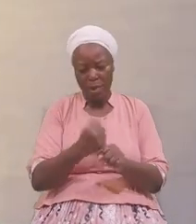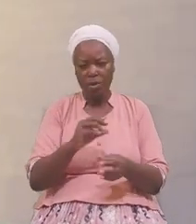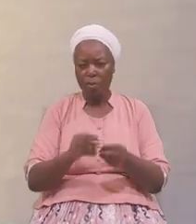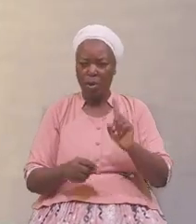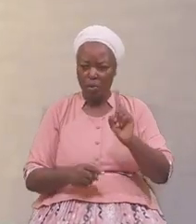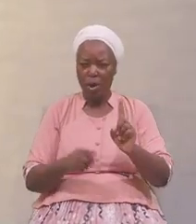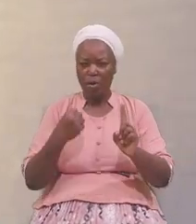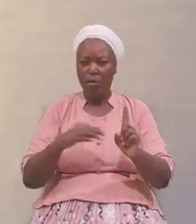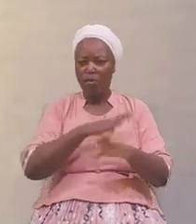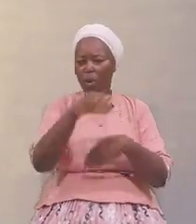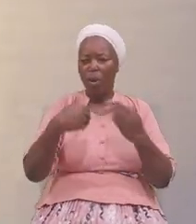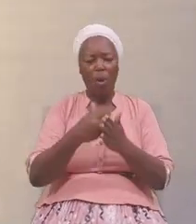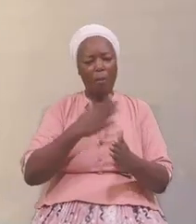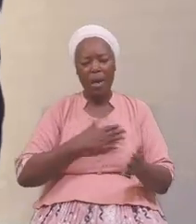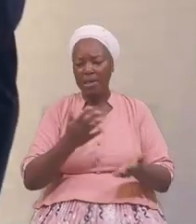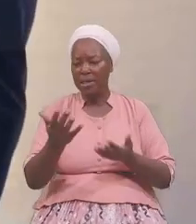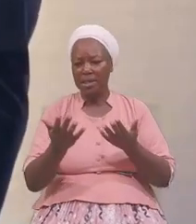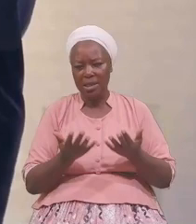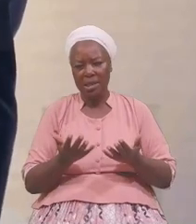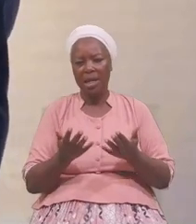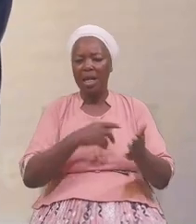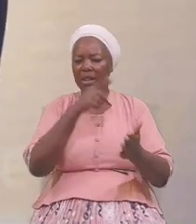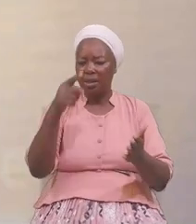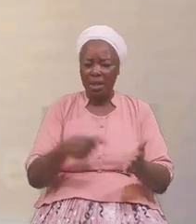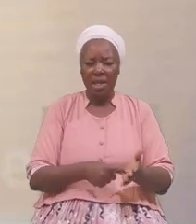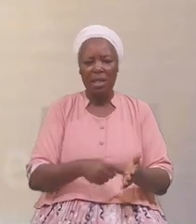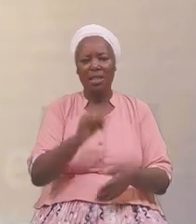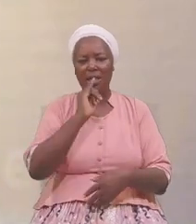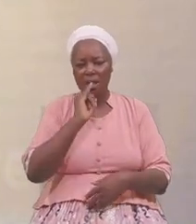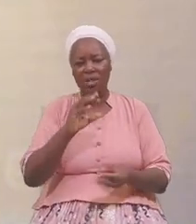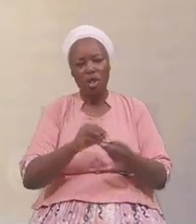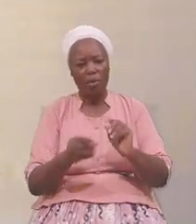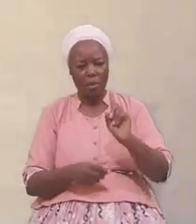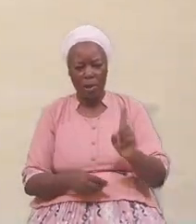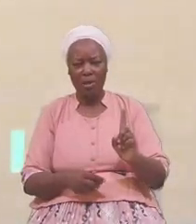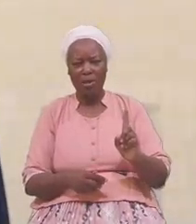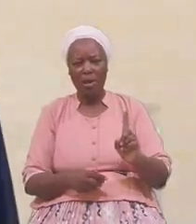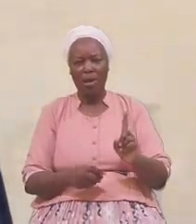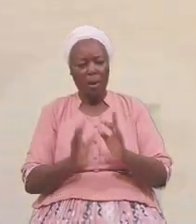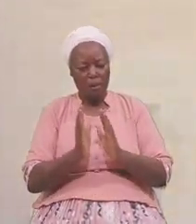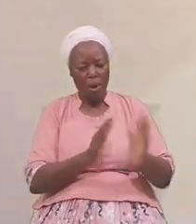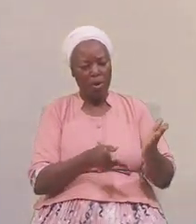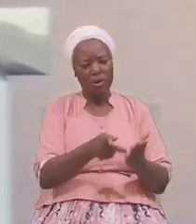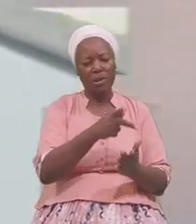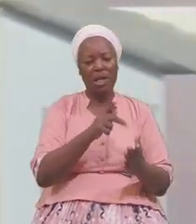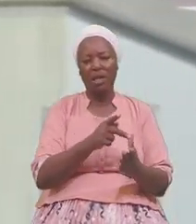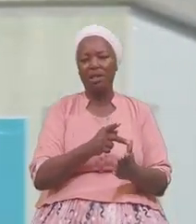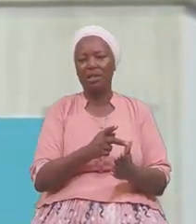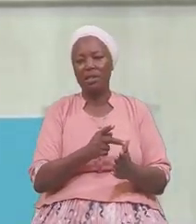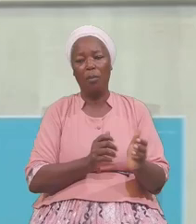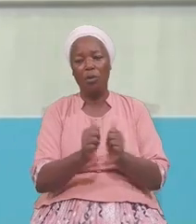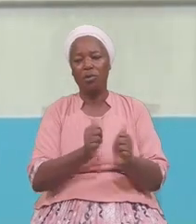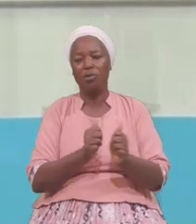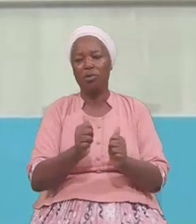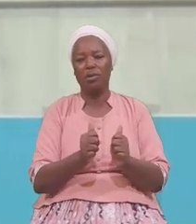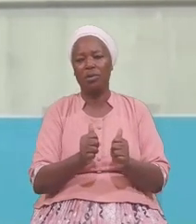all my desires. This is number one. Prioritized pursuit